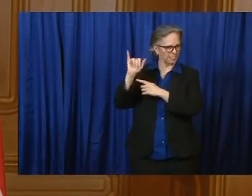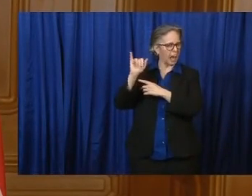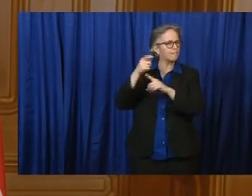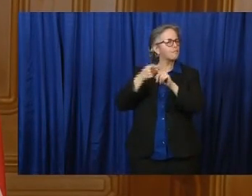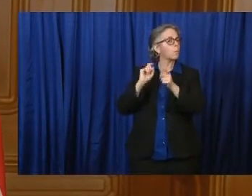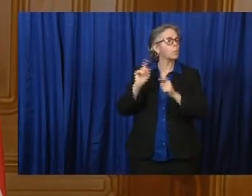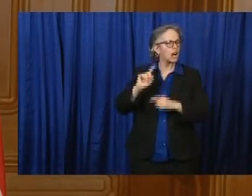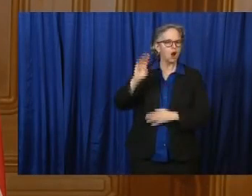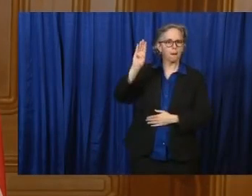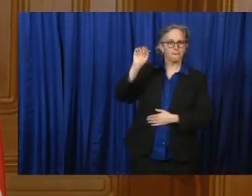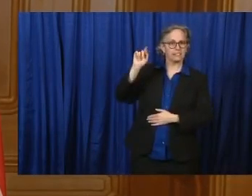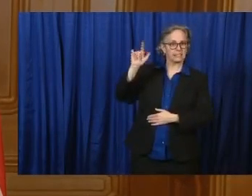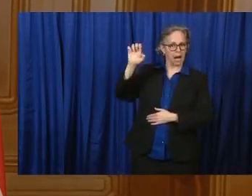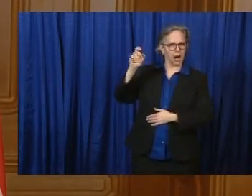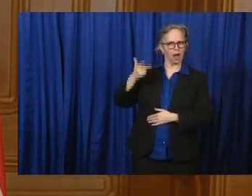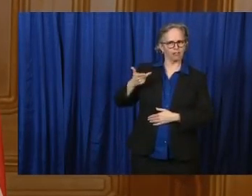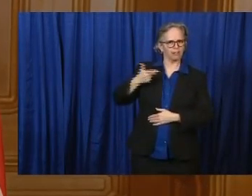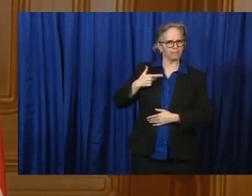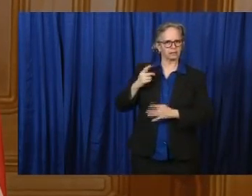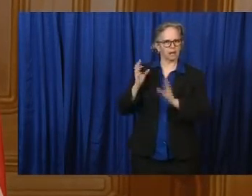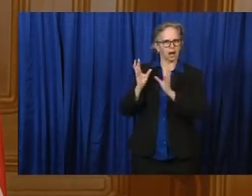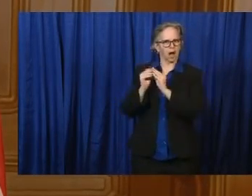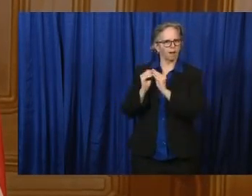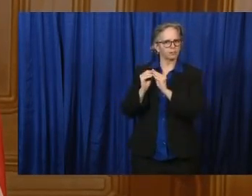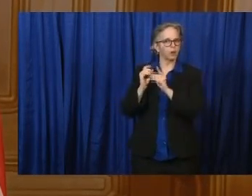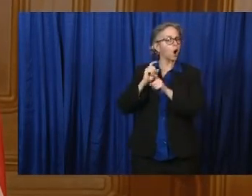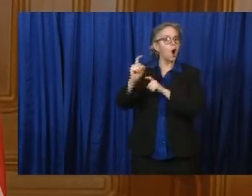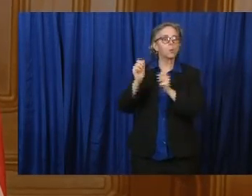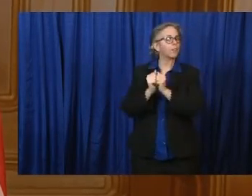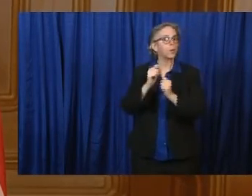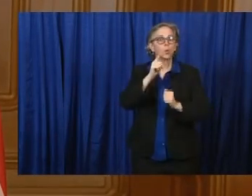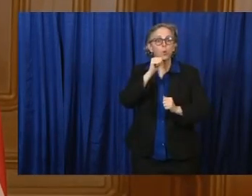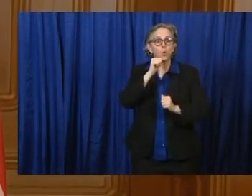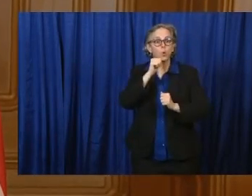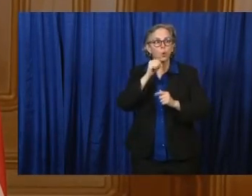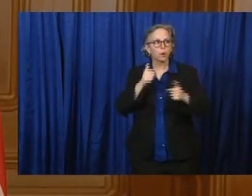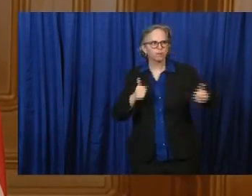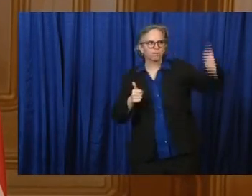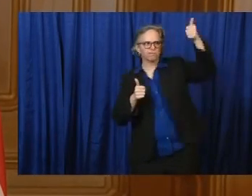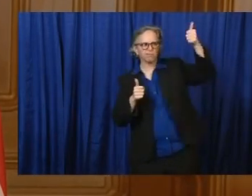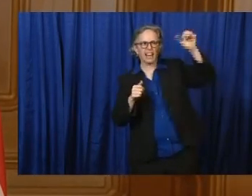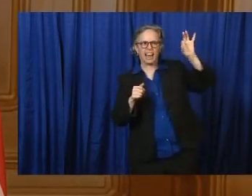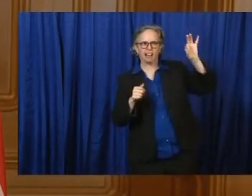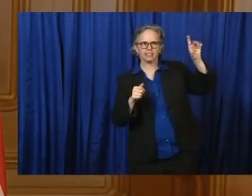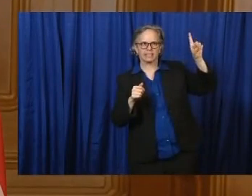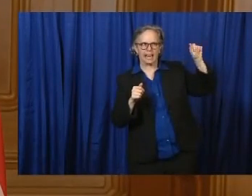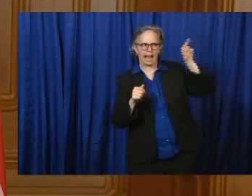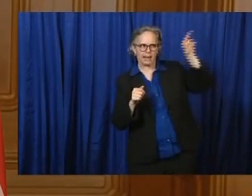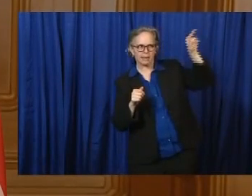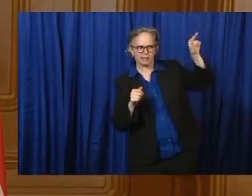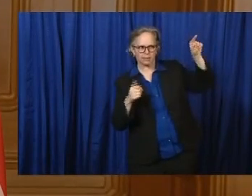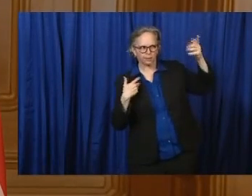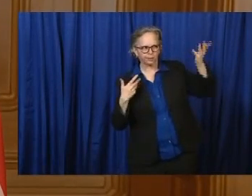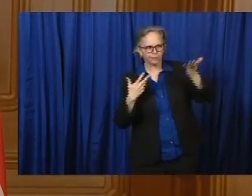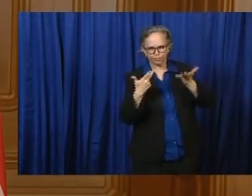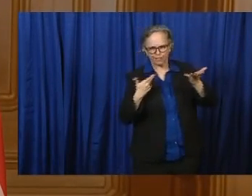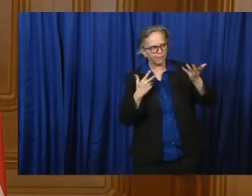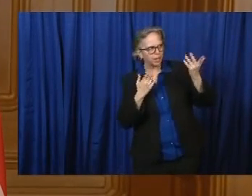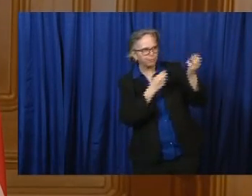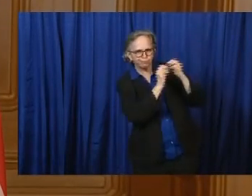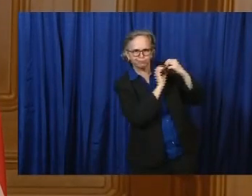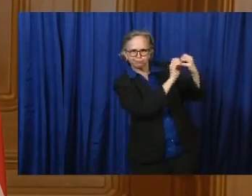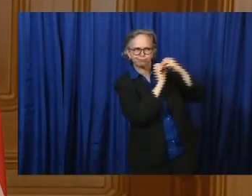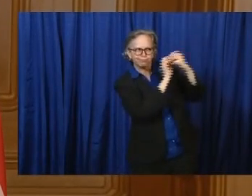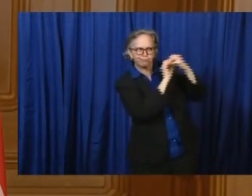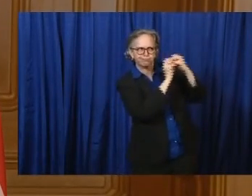with a number of people from the FDA. And what had preceded that during the day, since of